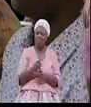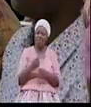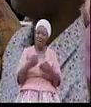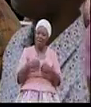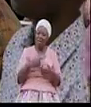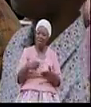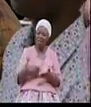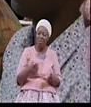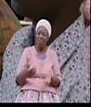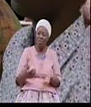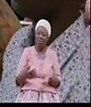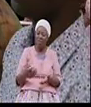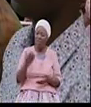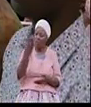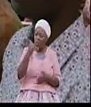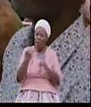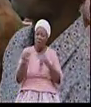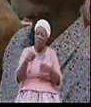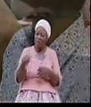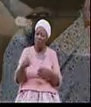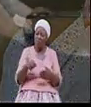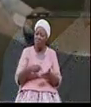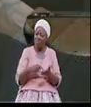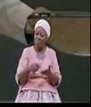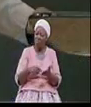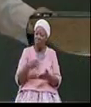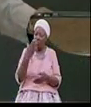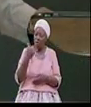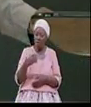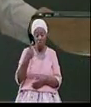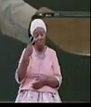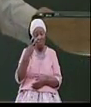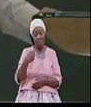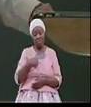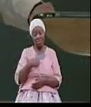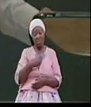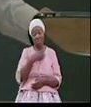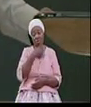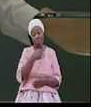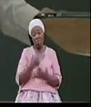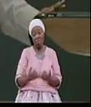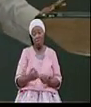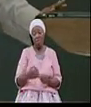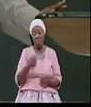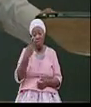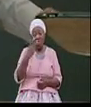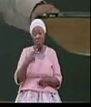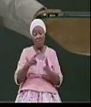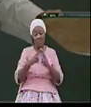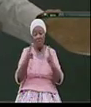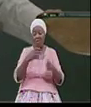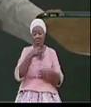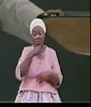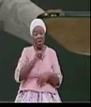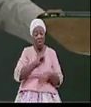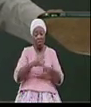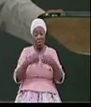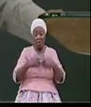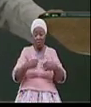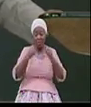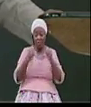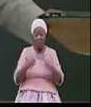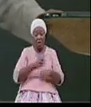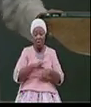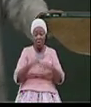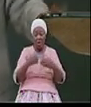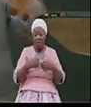do all these things? You see, I'm old, very old. I don't have the stamina. I don't have the